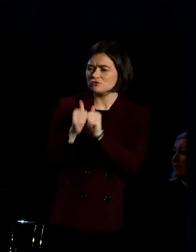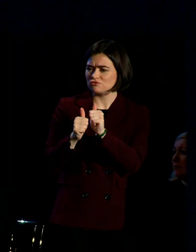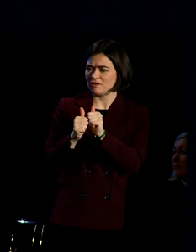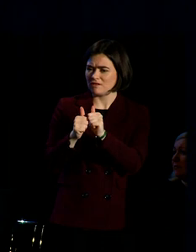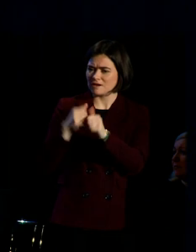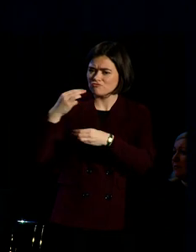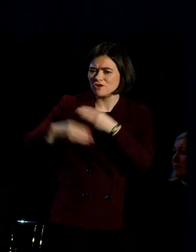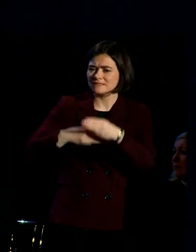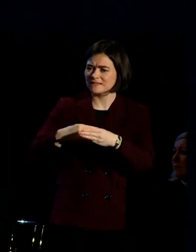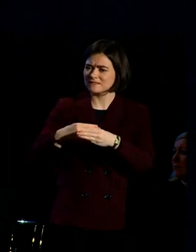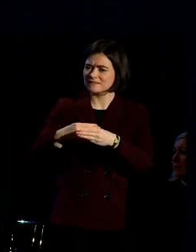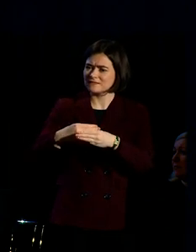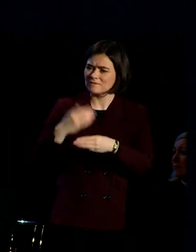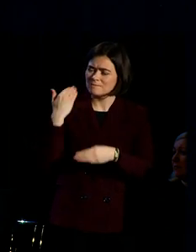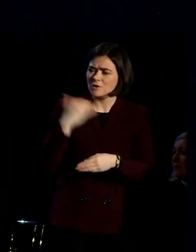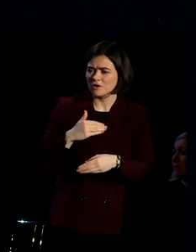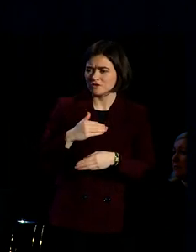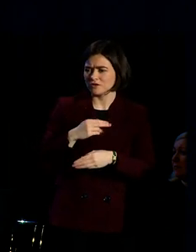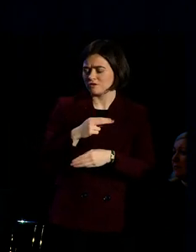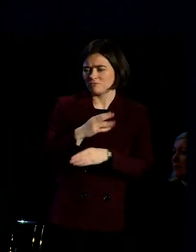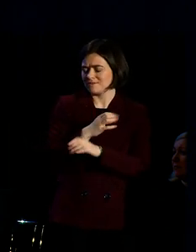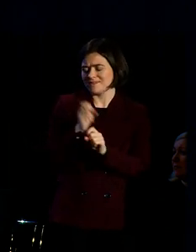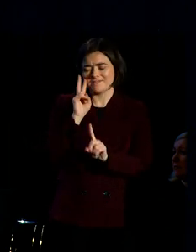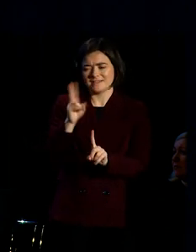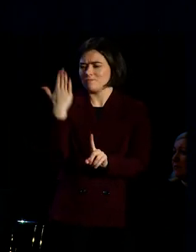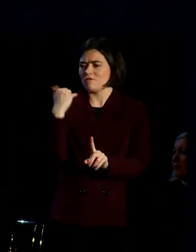of murder was unprecedented in human history.